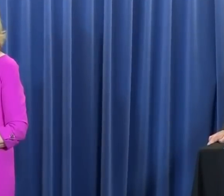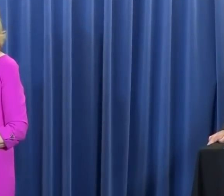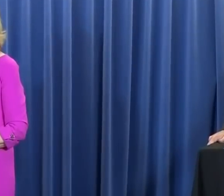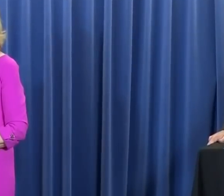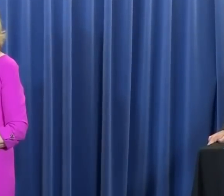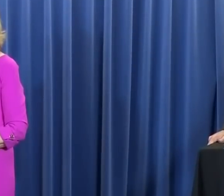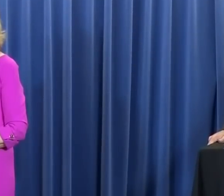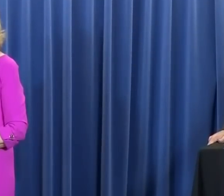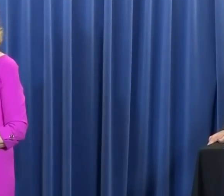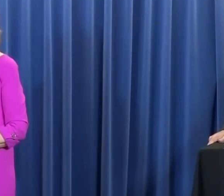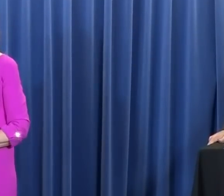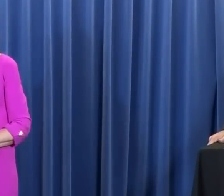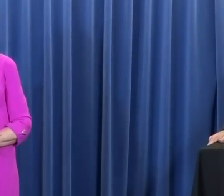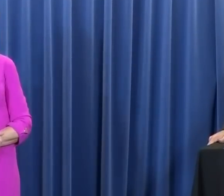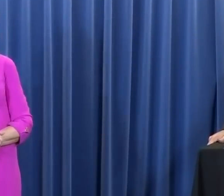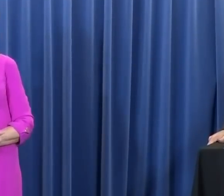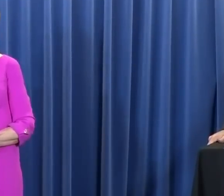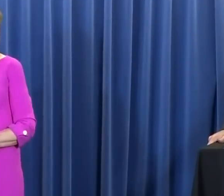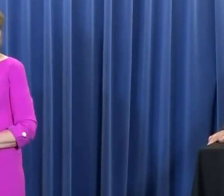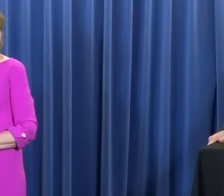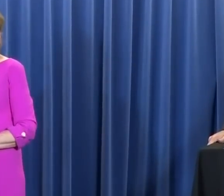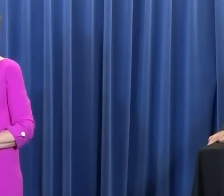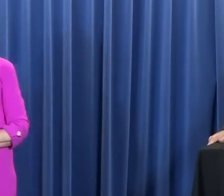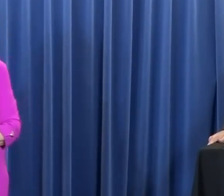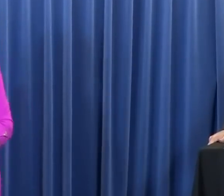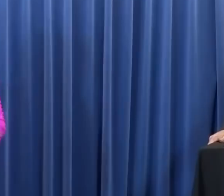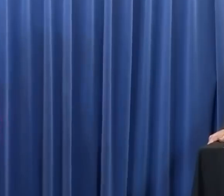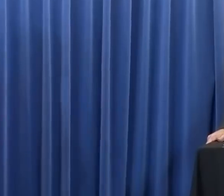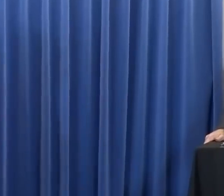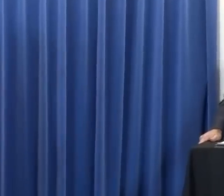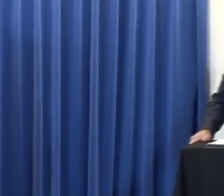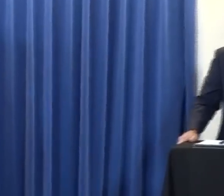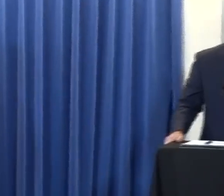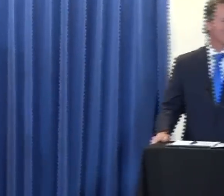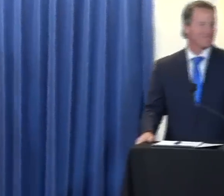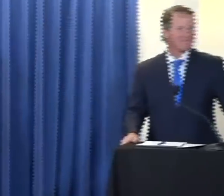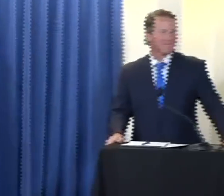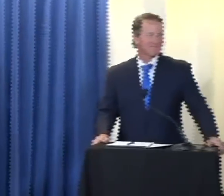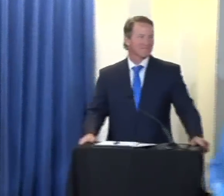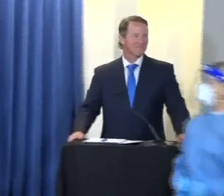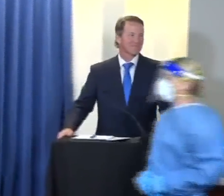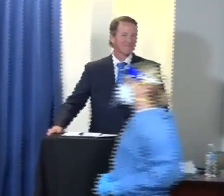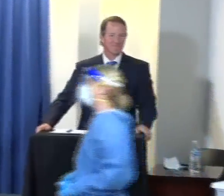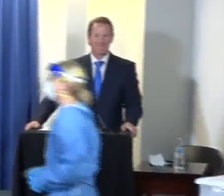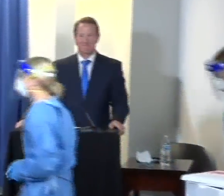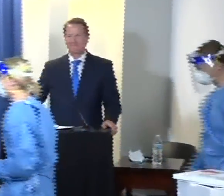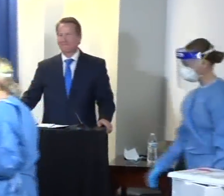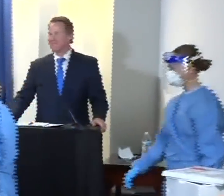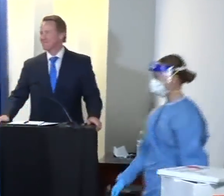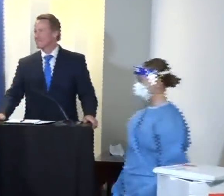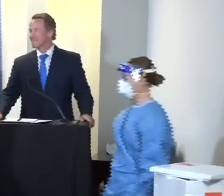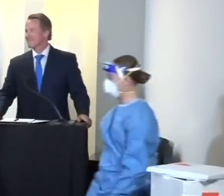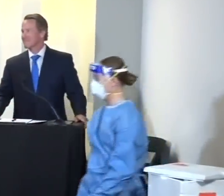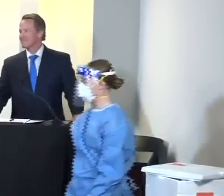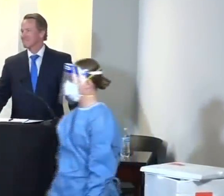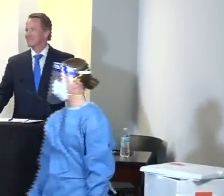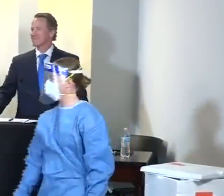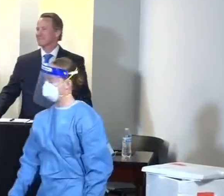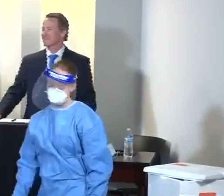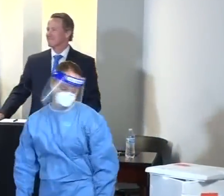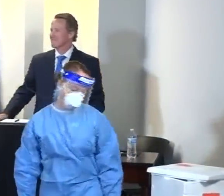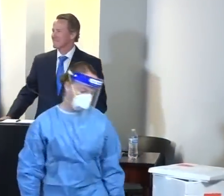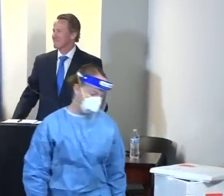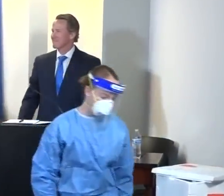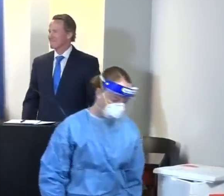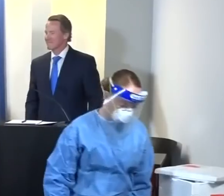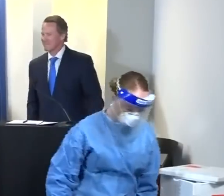to do. We have three members of the Ohio National Guard. And I guess I get to go first, right? Yes,